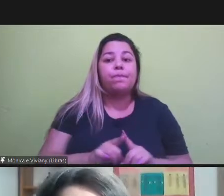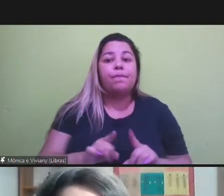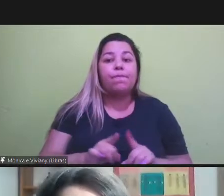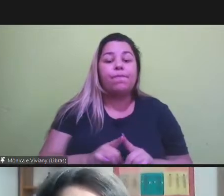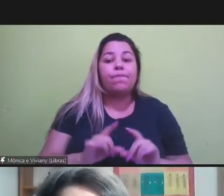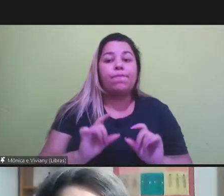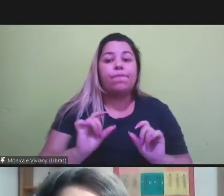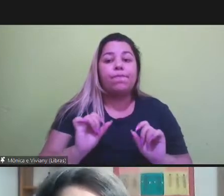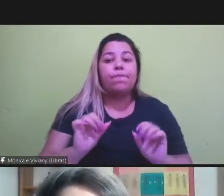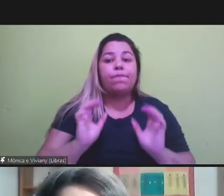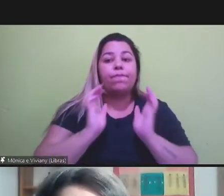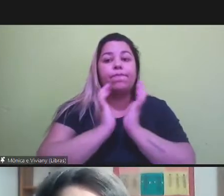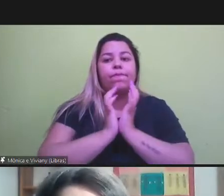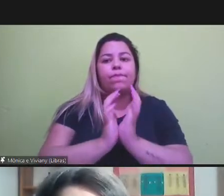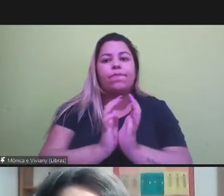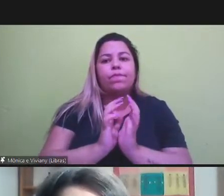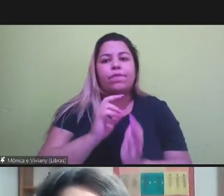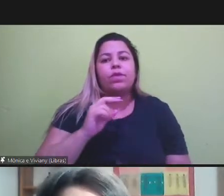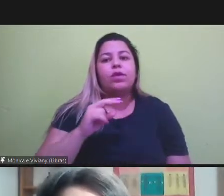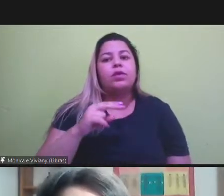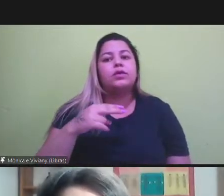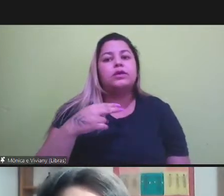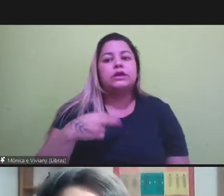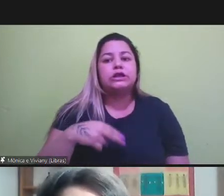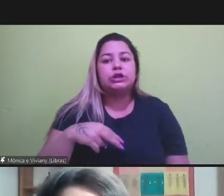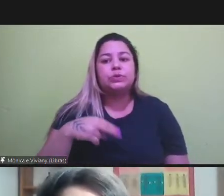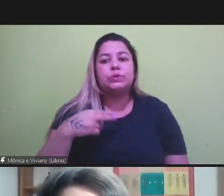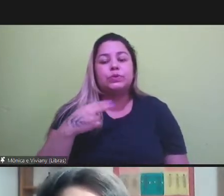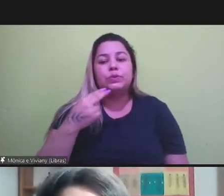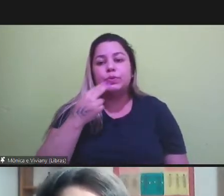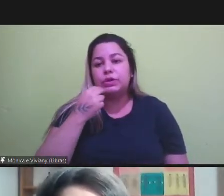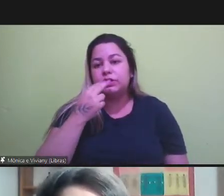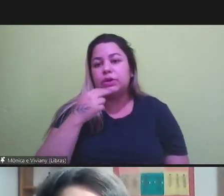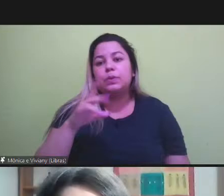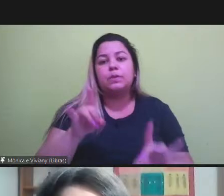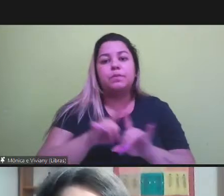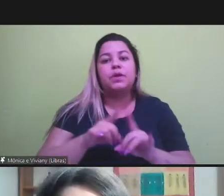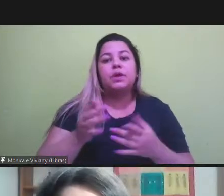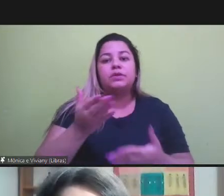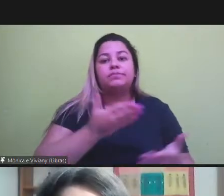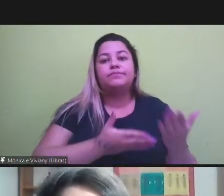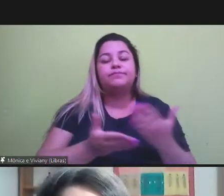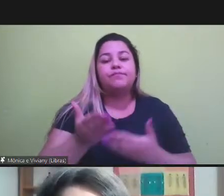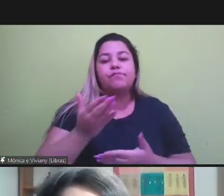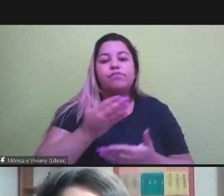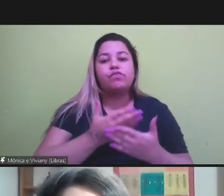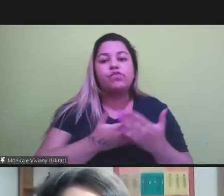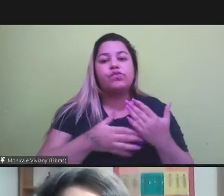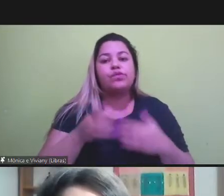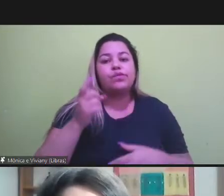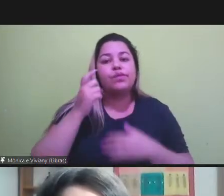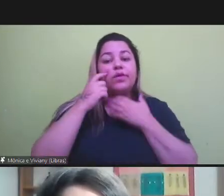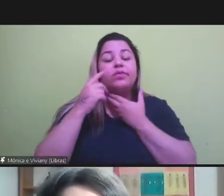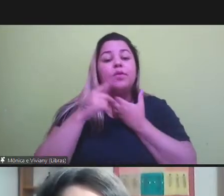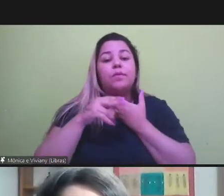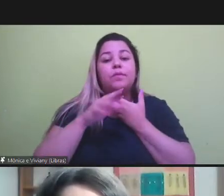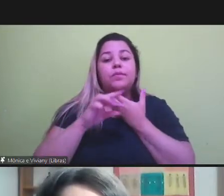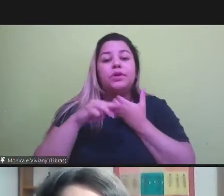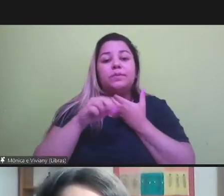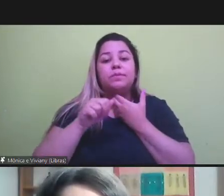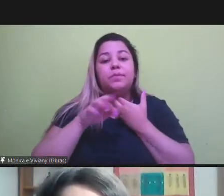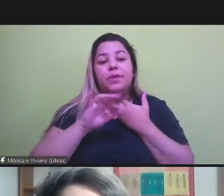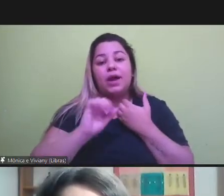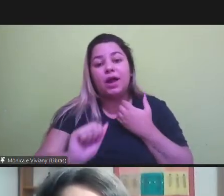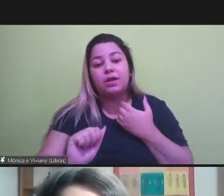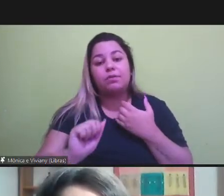they have the team, nutritional team, that helps in the elaboration of those who are exclusively from the